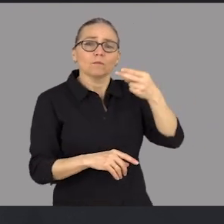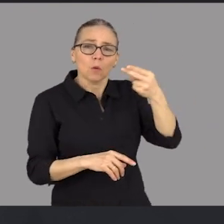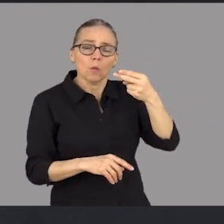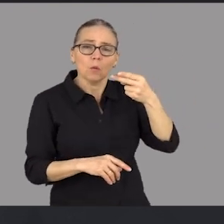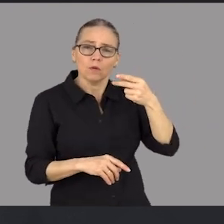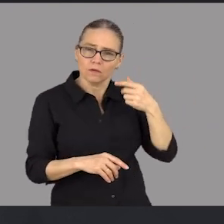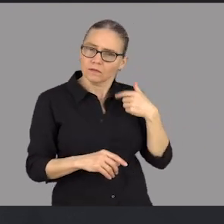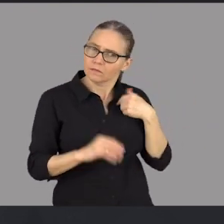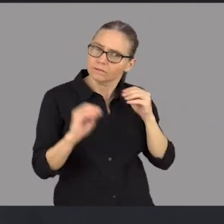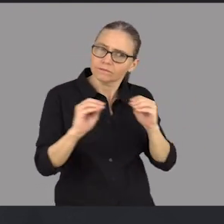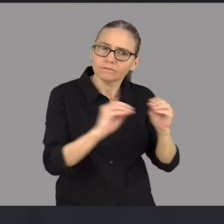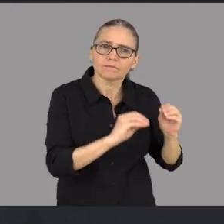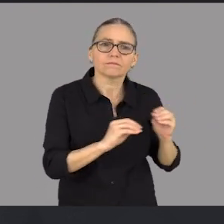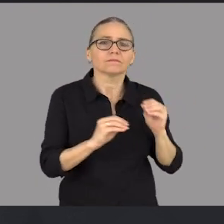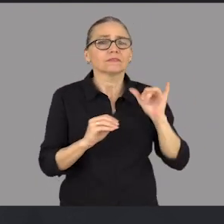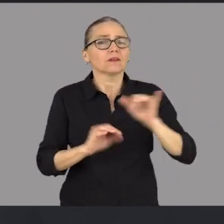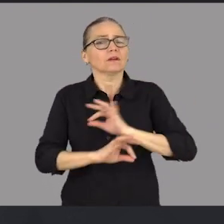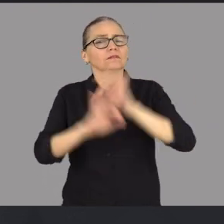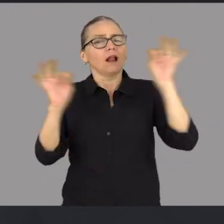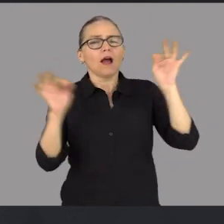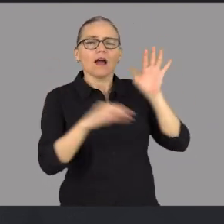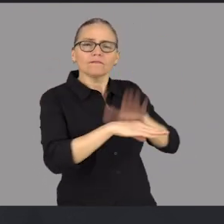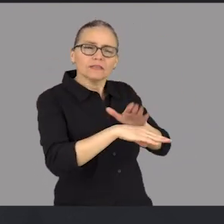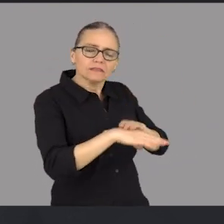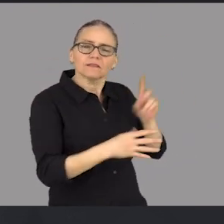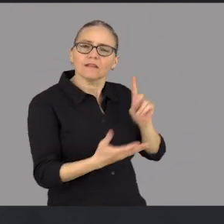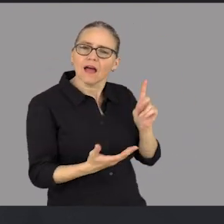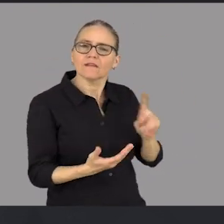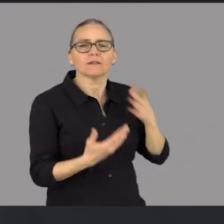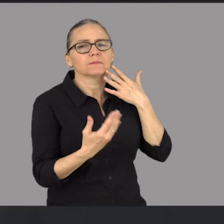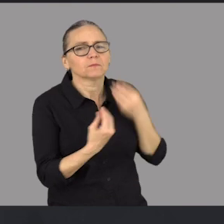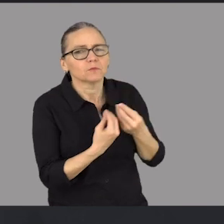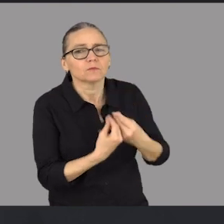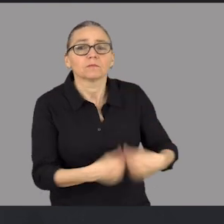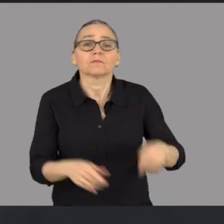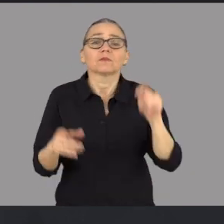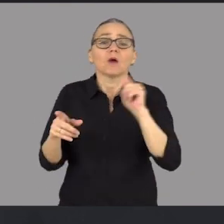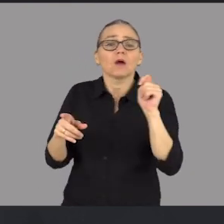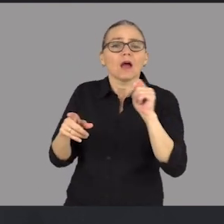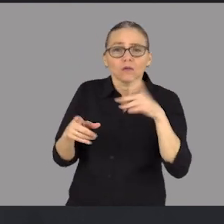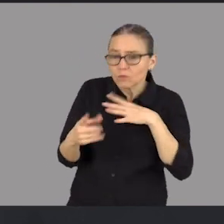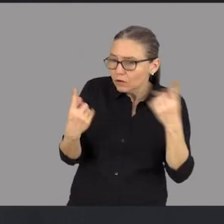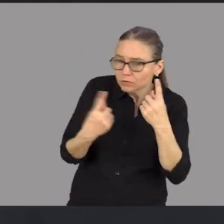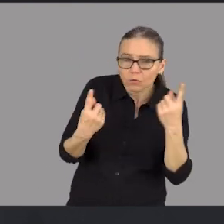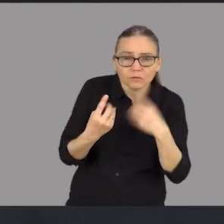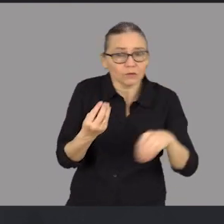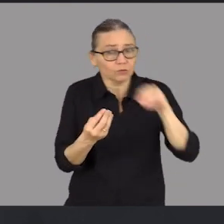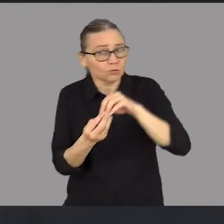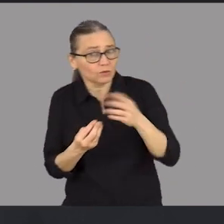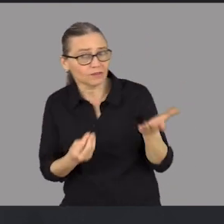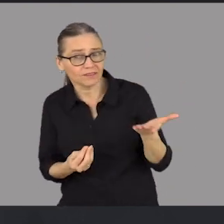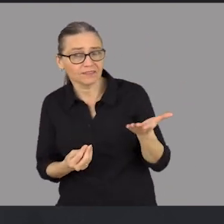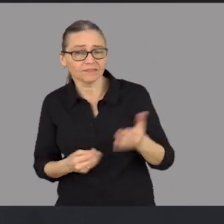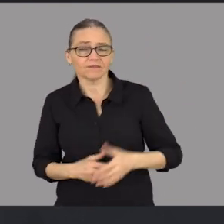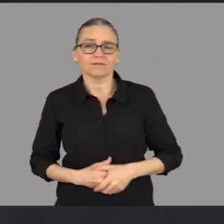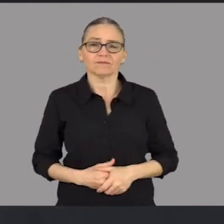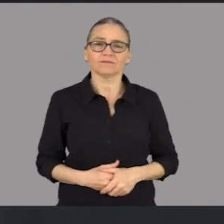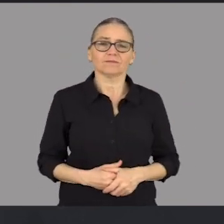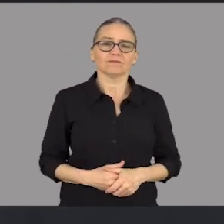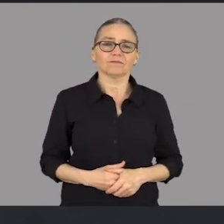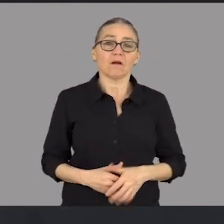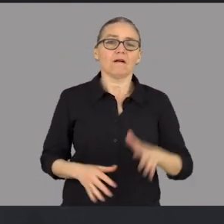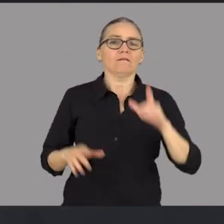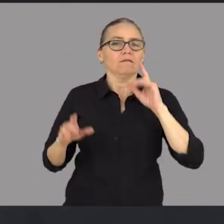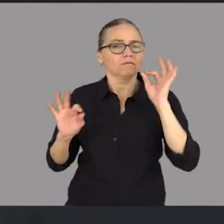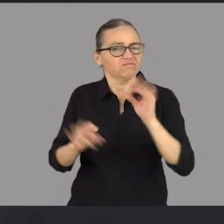people like people would be the number one thing that, I try to really impress upon my staff, and that when we're at the Humboldt